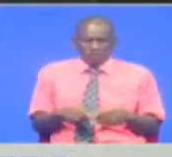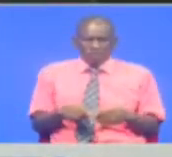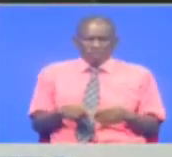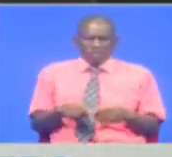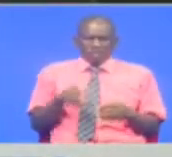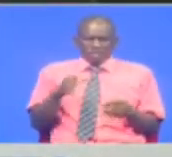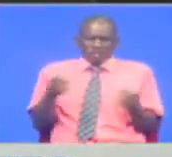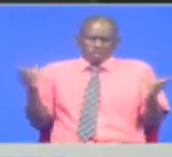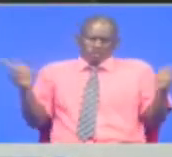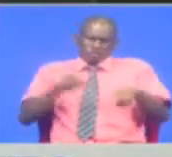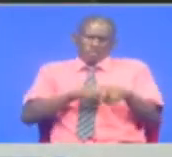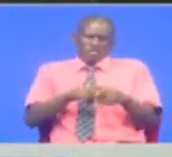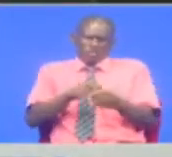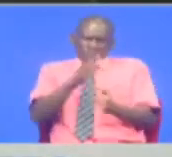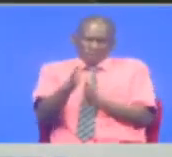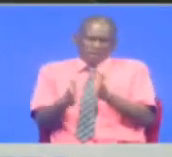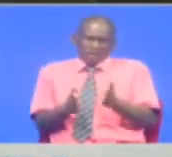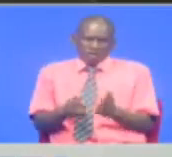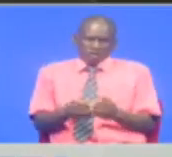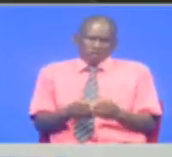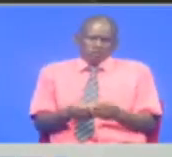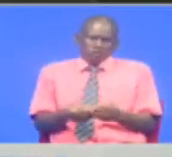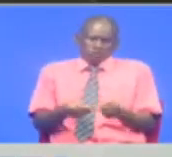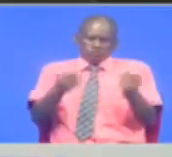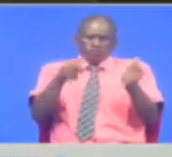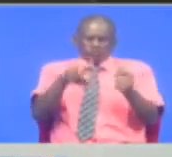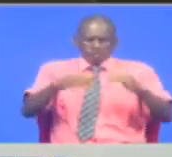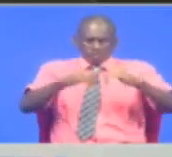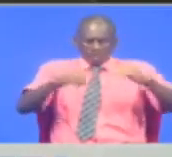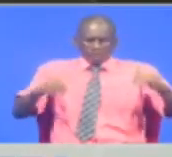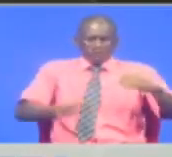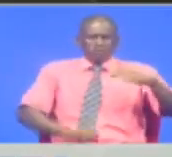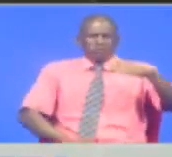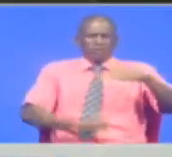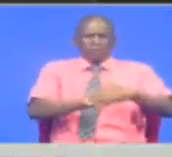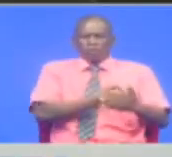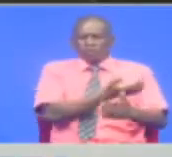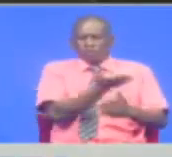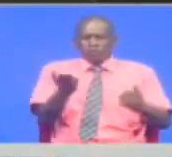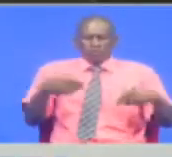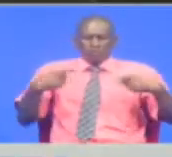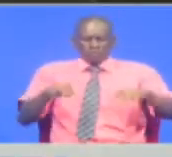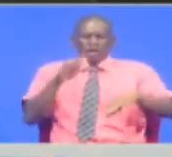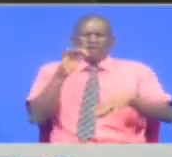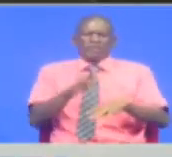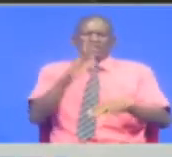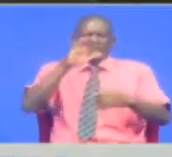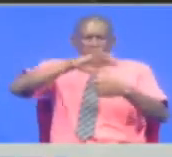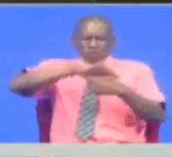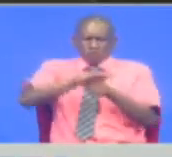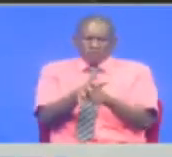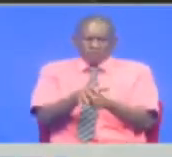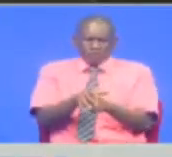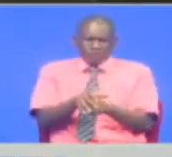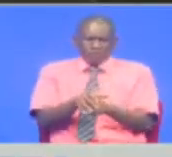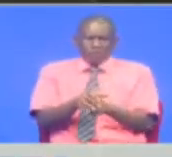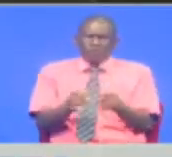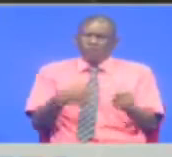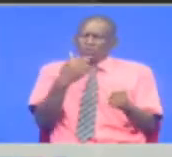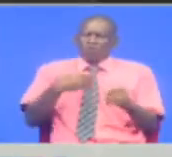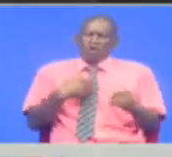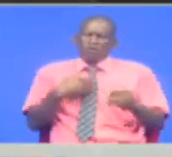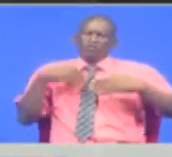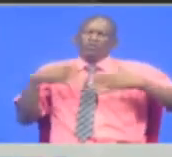temporary measure to fill that gap, to support those people that are most affected by the pandemic, who have lost